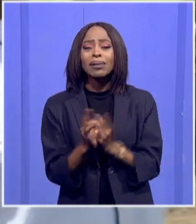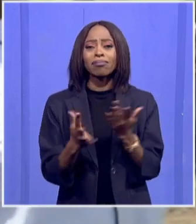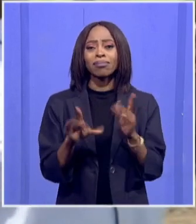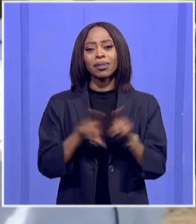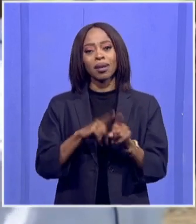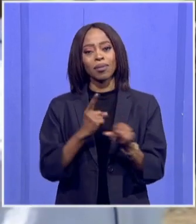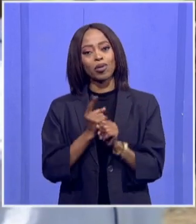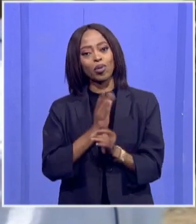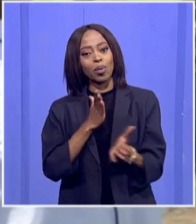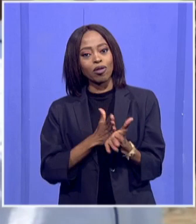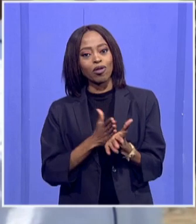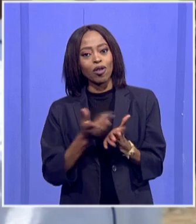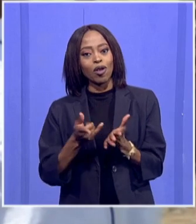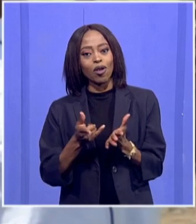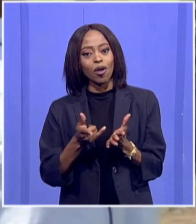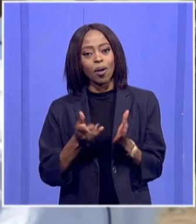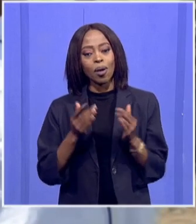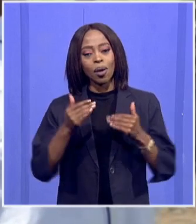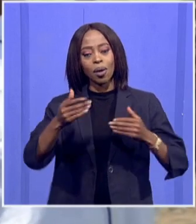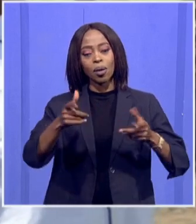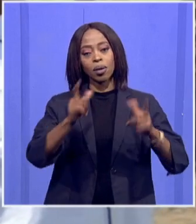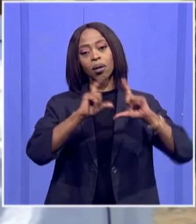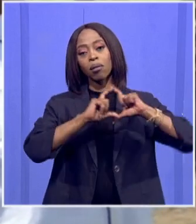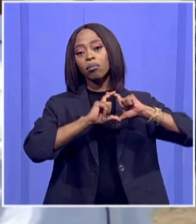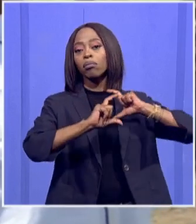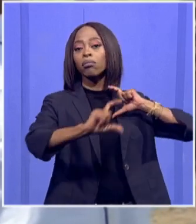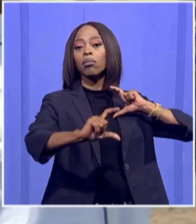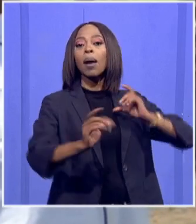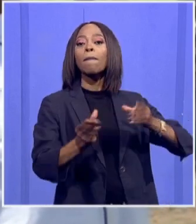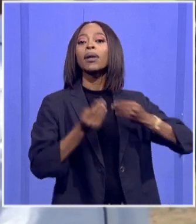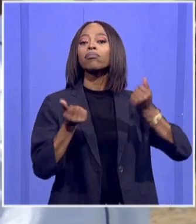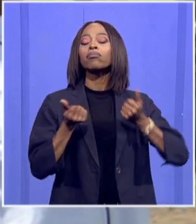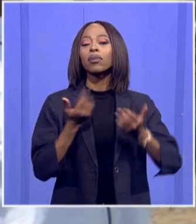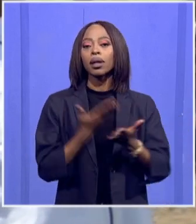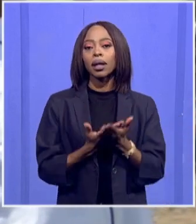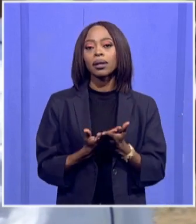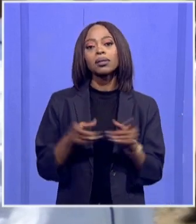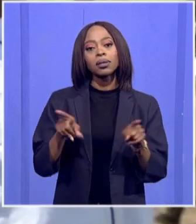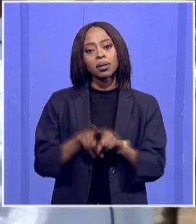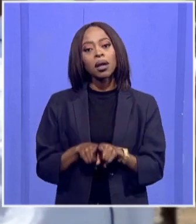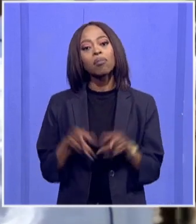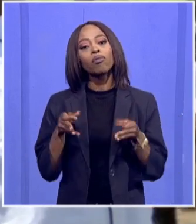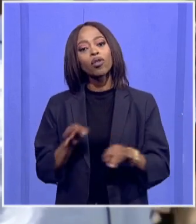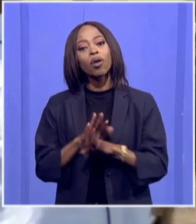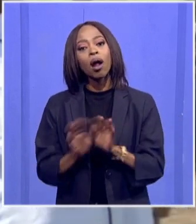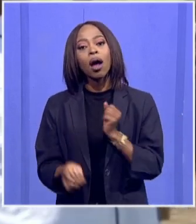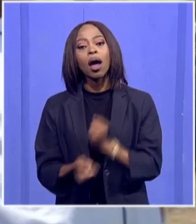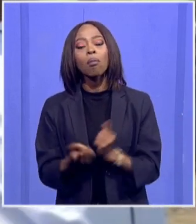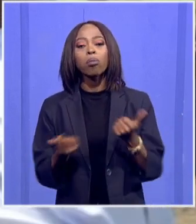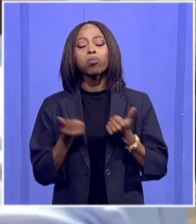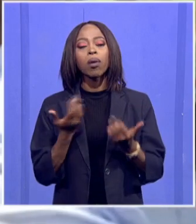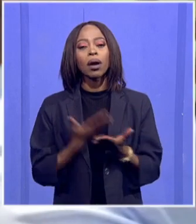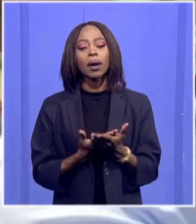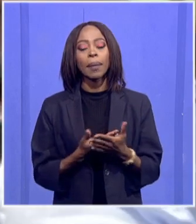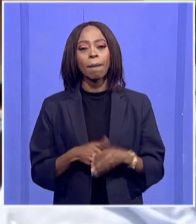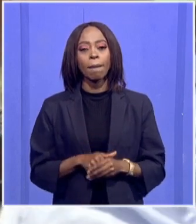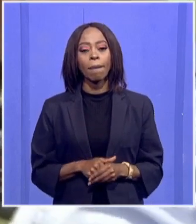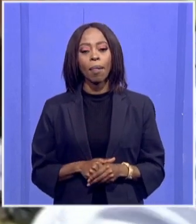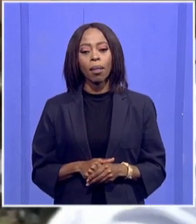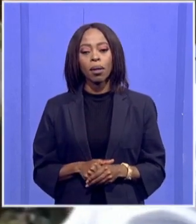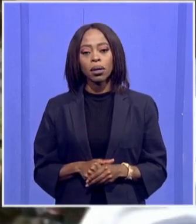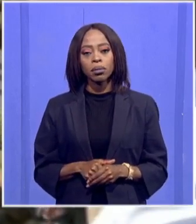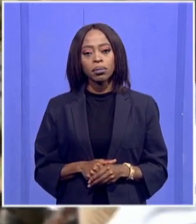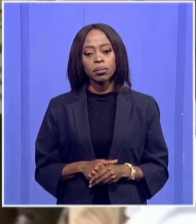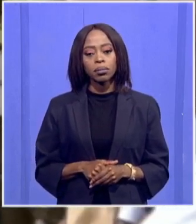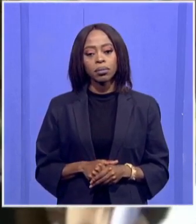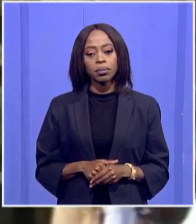that container is being retrieved and the families can actually bury their loved ones in peace?